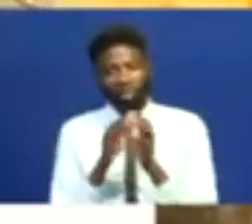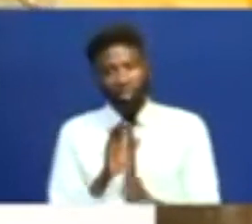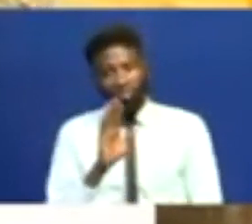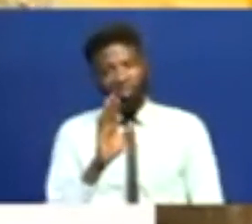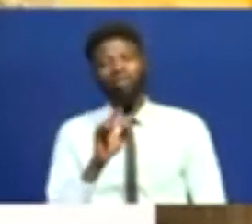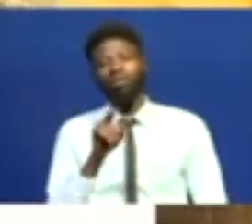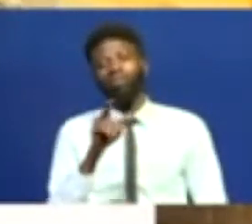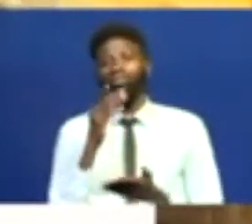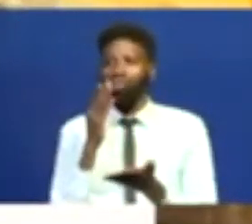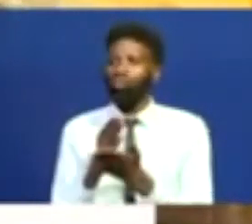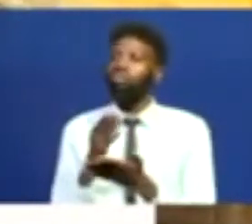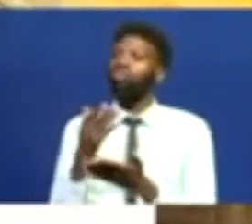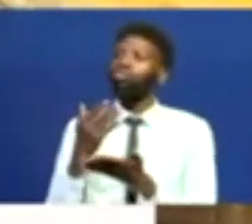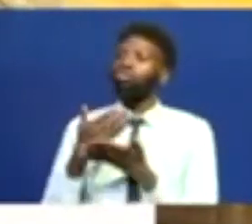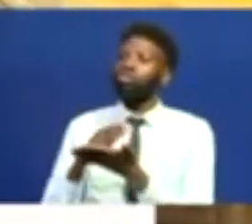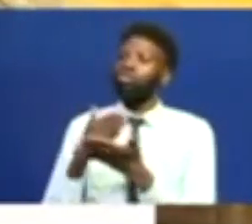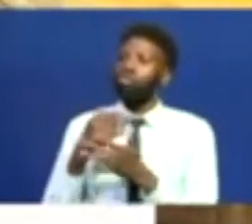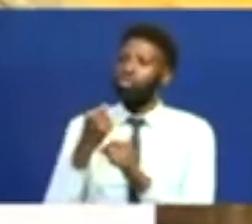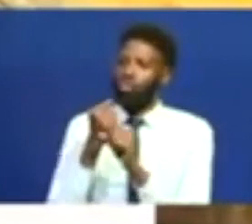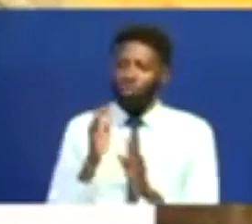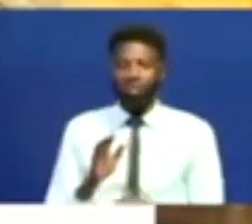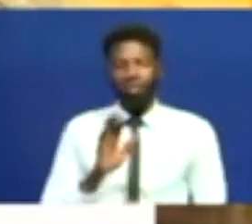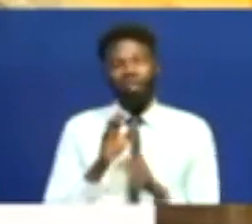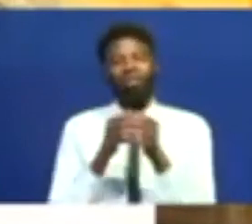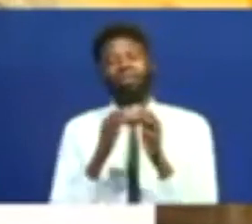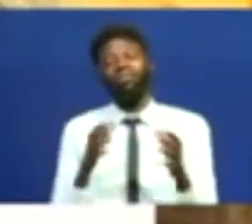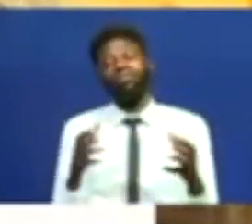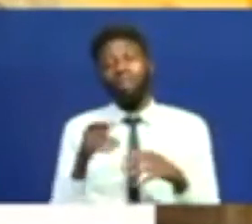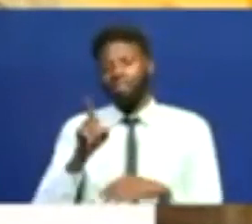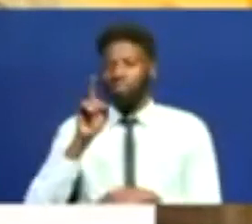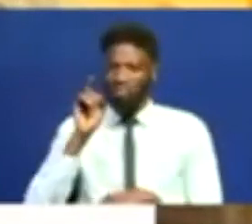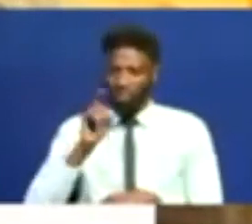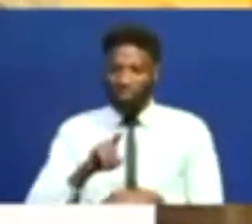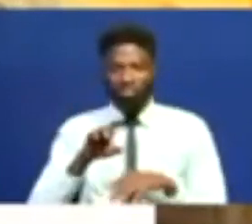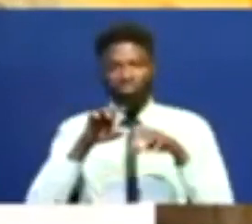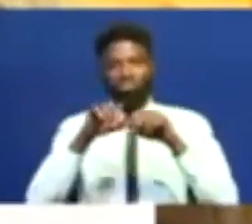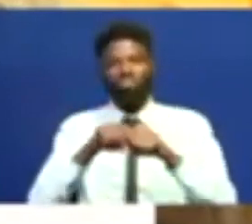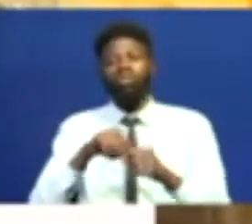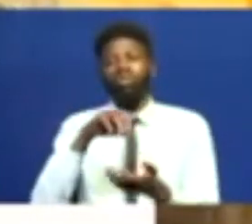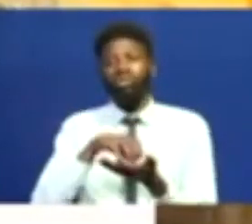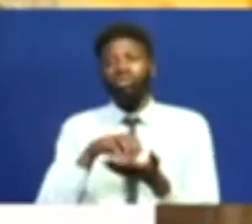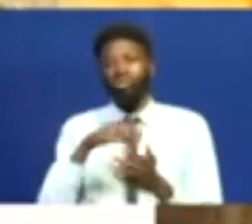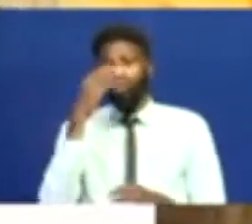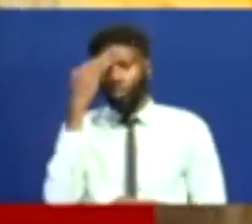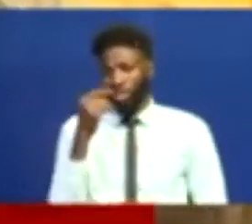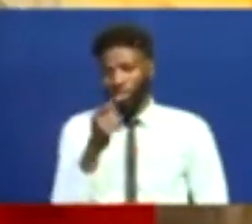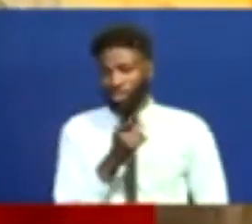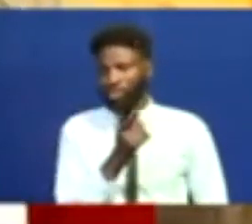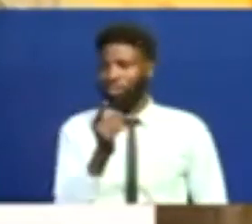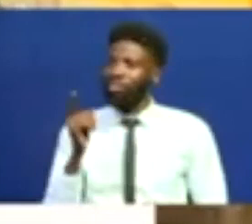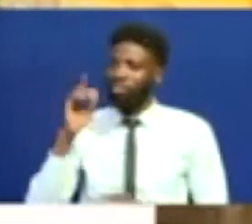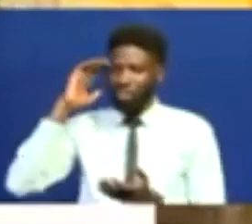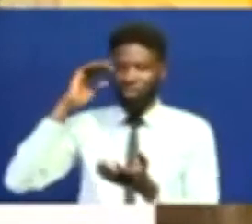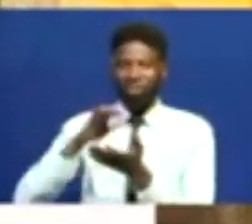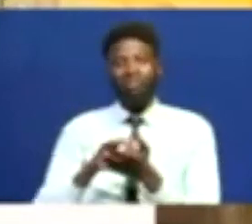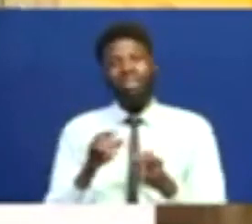leadership, and they must occupy the rightful place in that leadership, because they believed in you, they believed in your